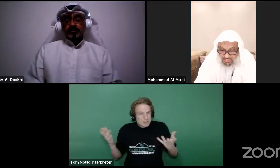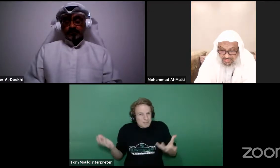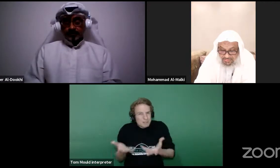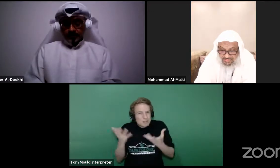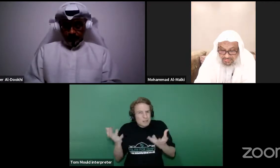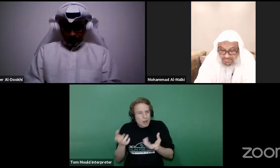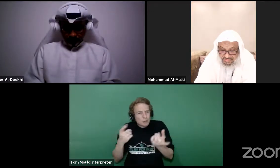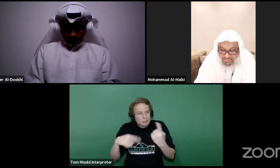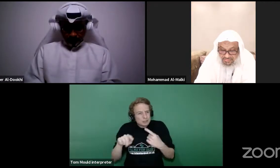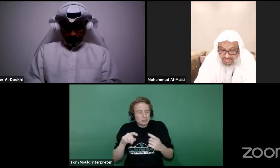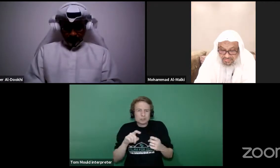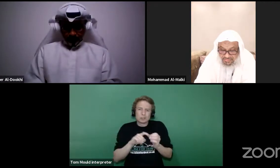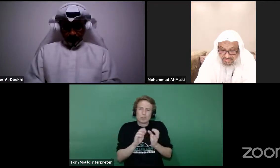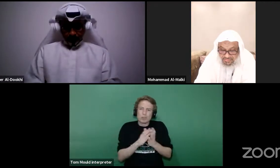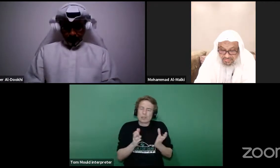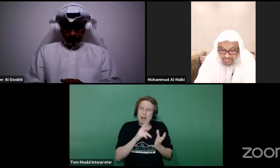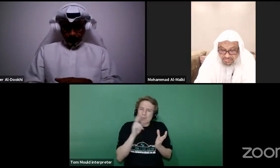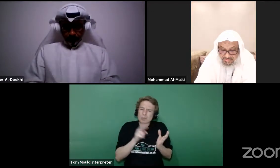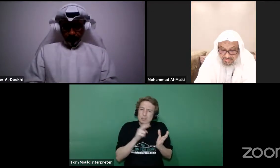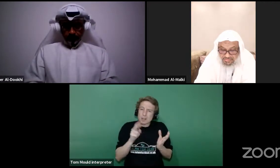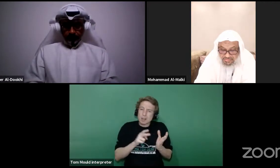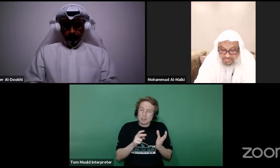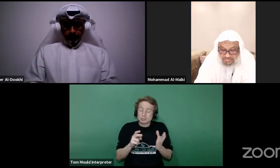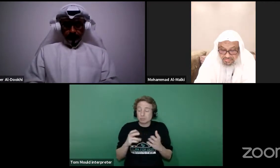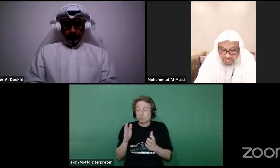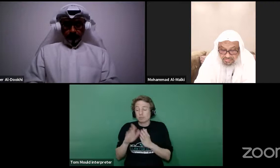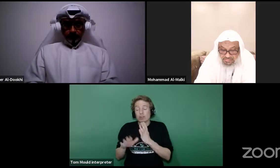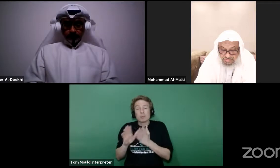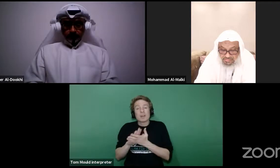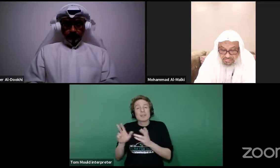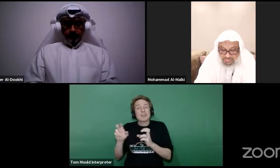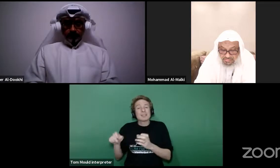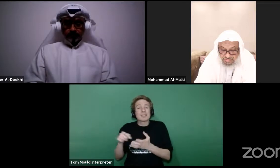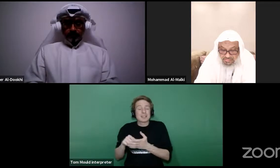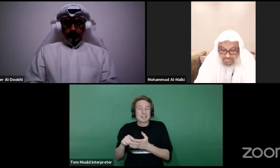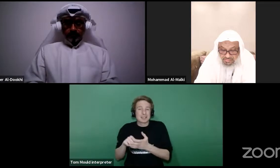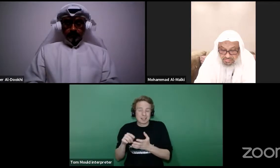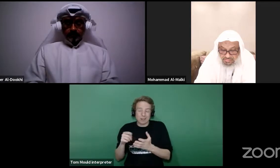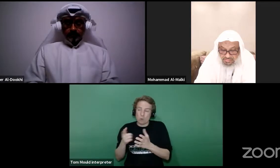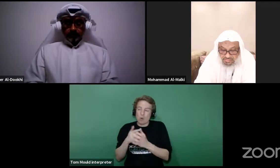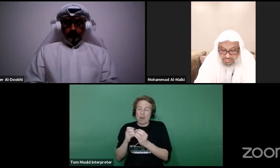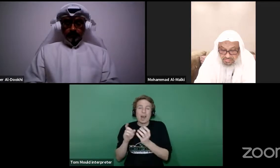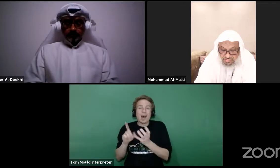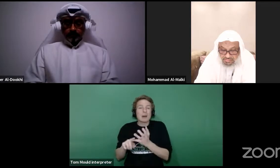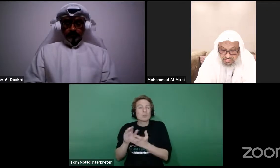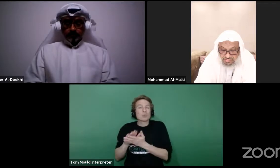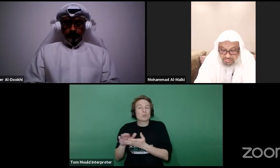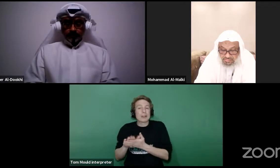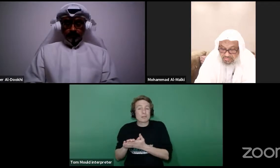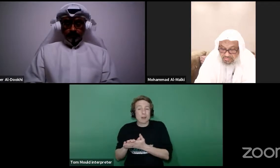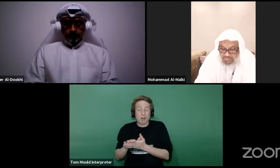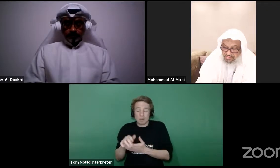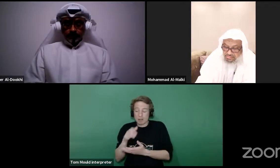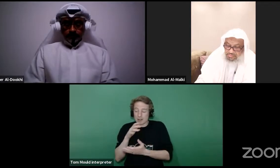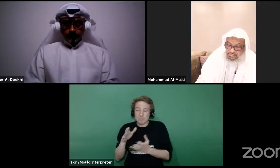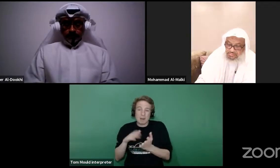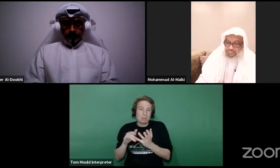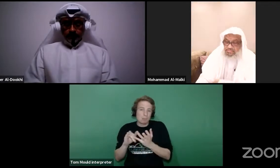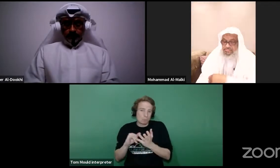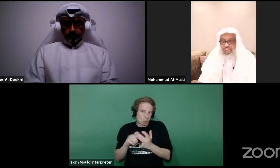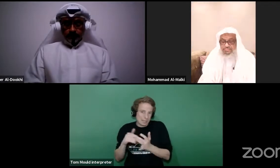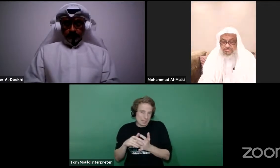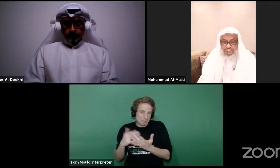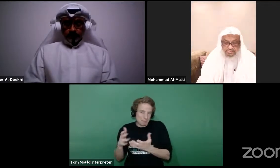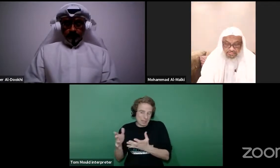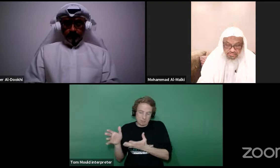as in the narration of Abu Hurairah collected by Imam Muslim, where he asked the companions,